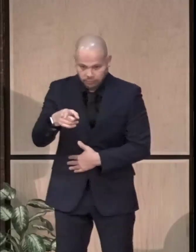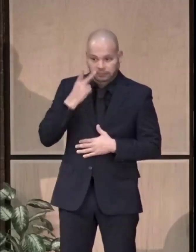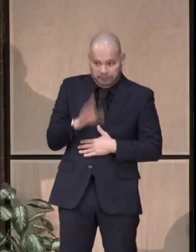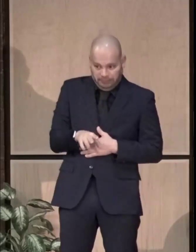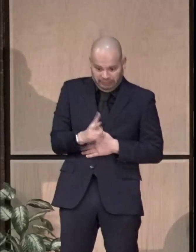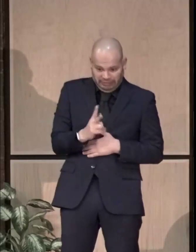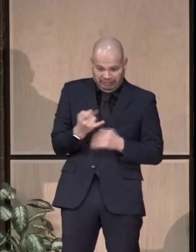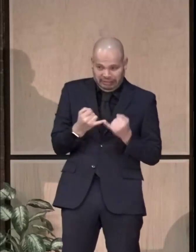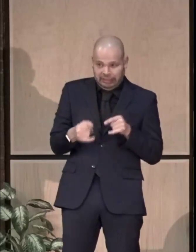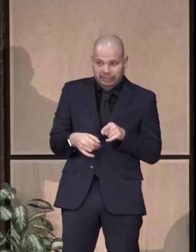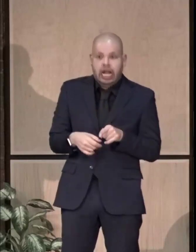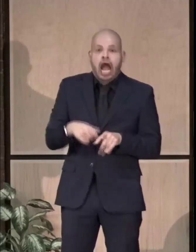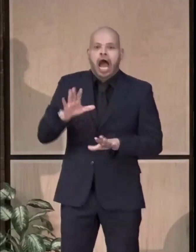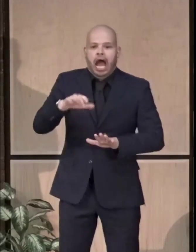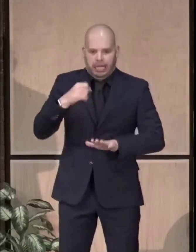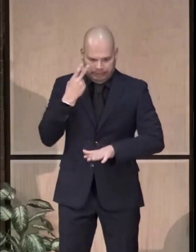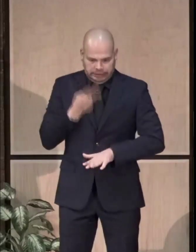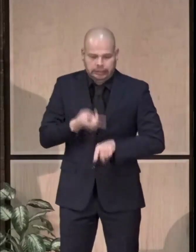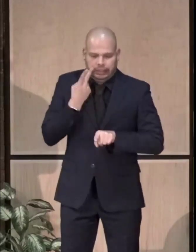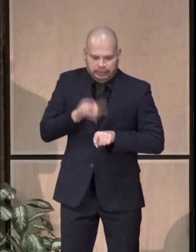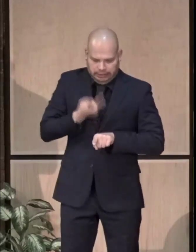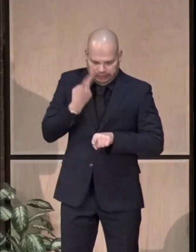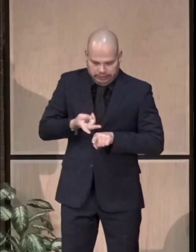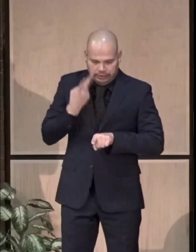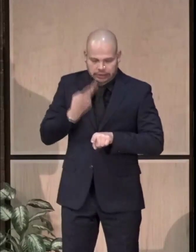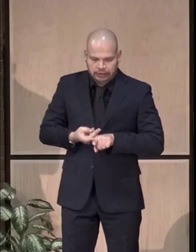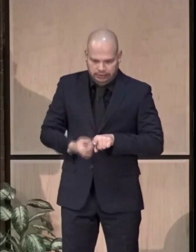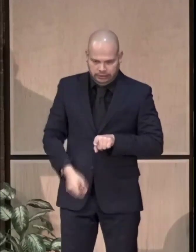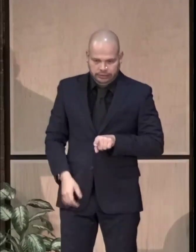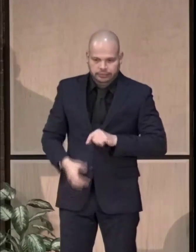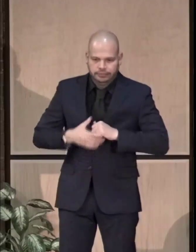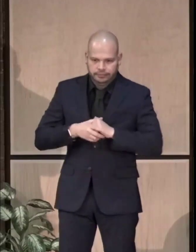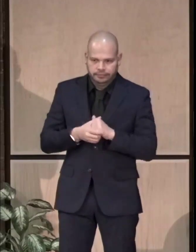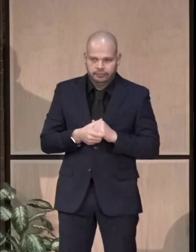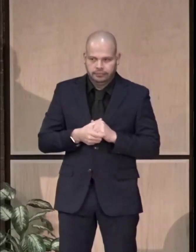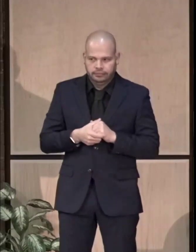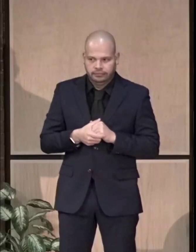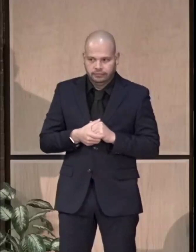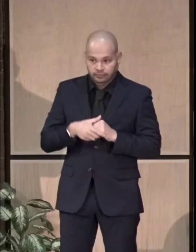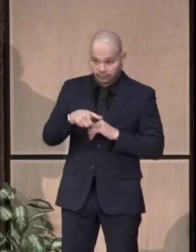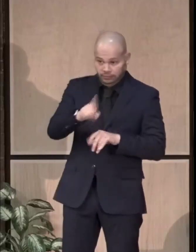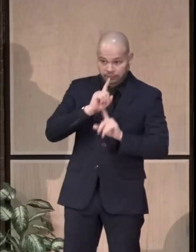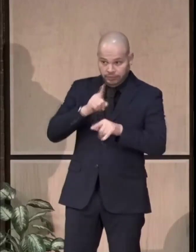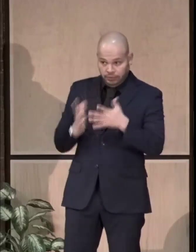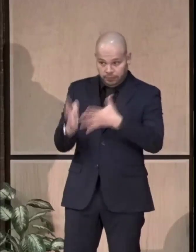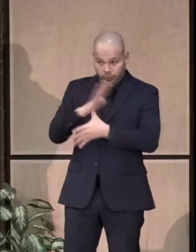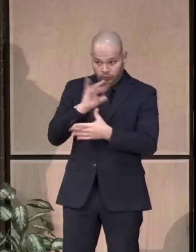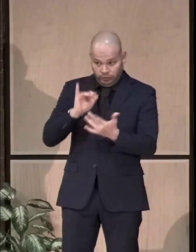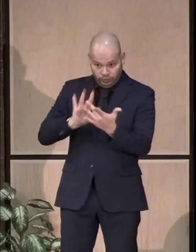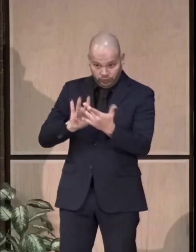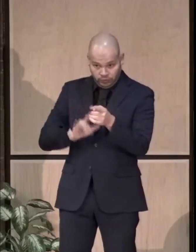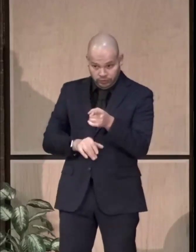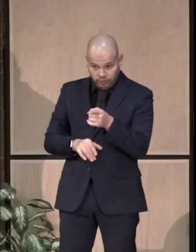Yes, I see that it has my name on it, yes. And so you were their primary contact? Or?